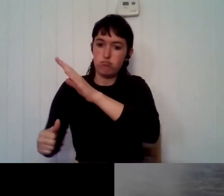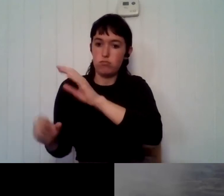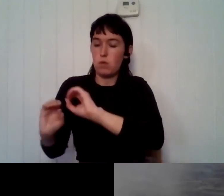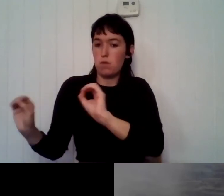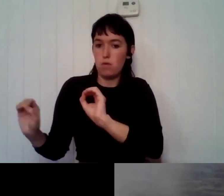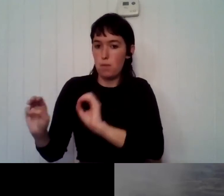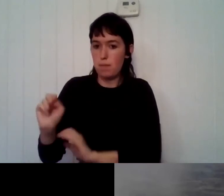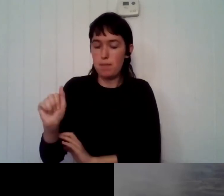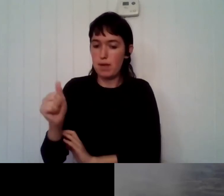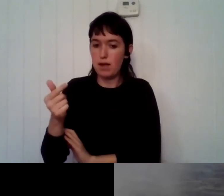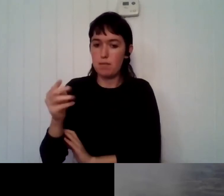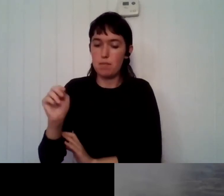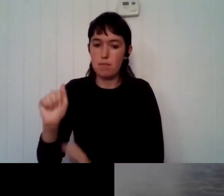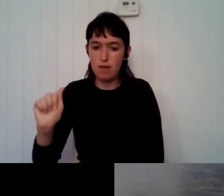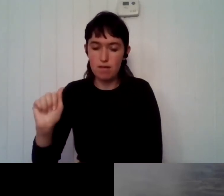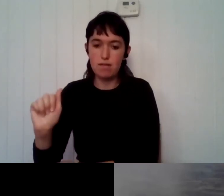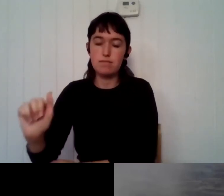they just did this basically.